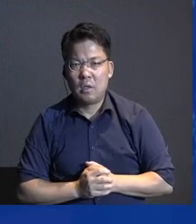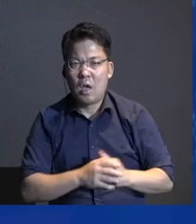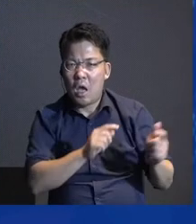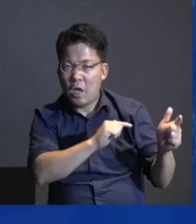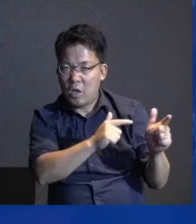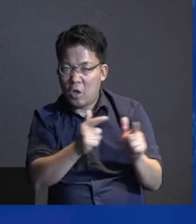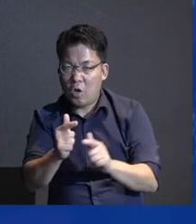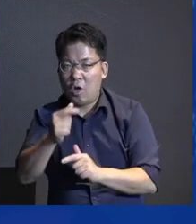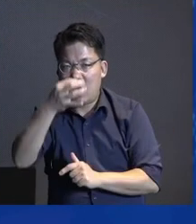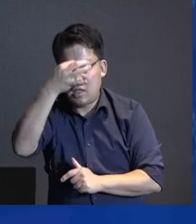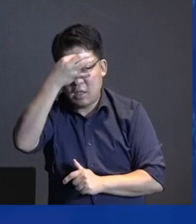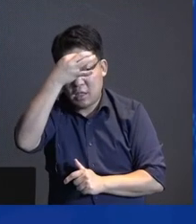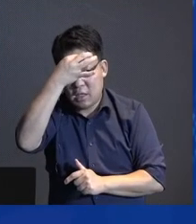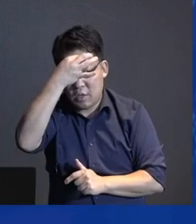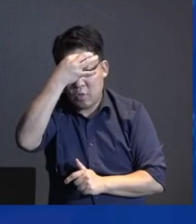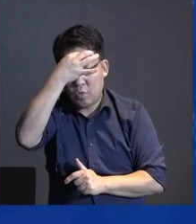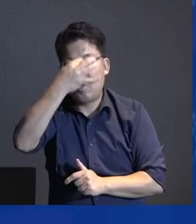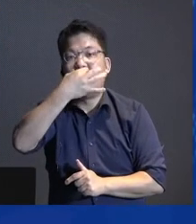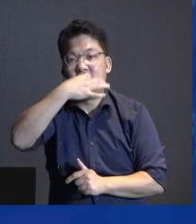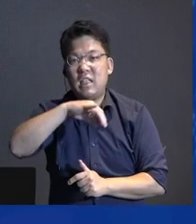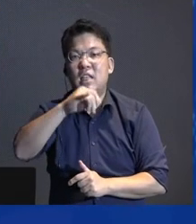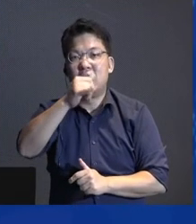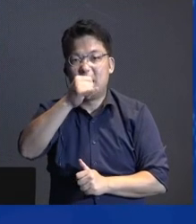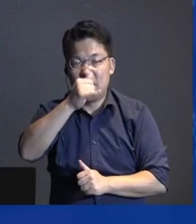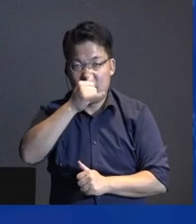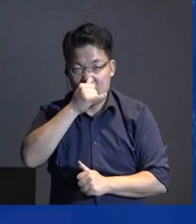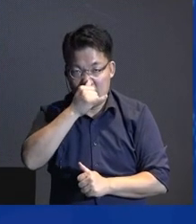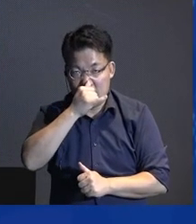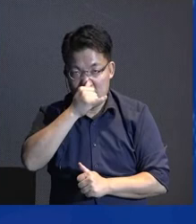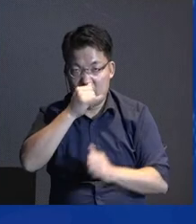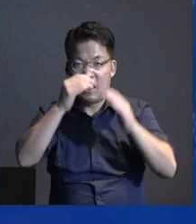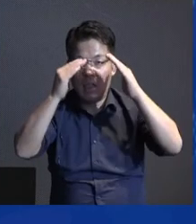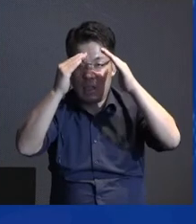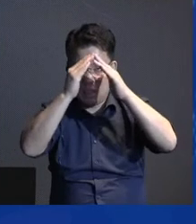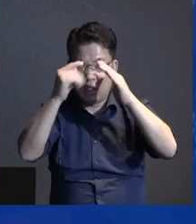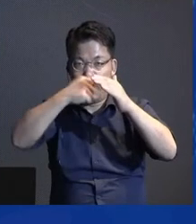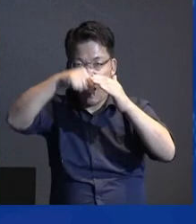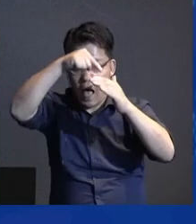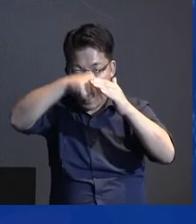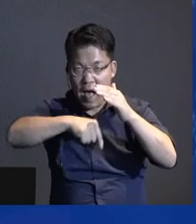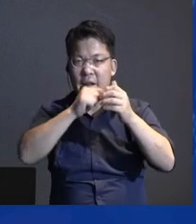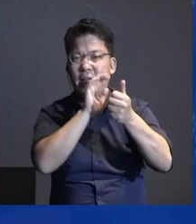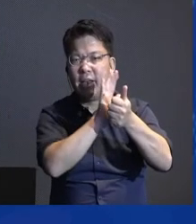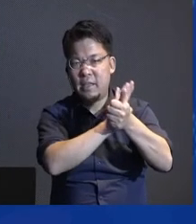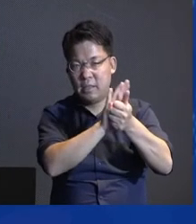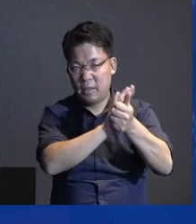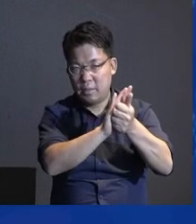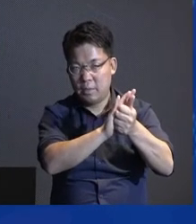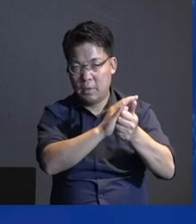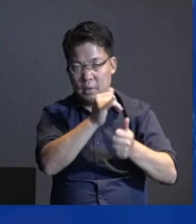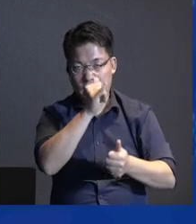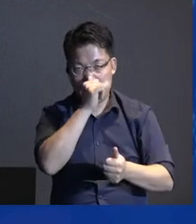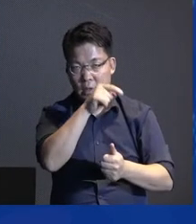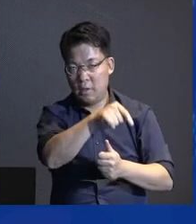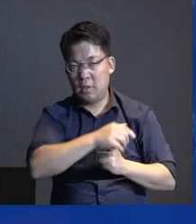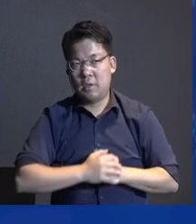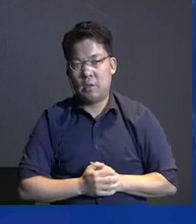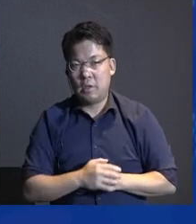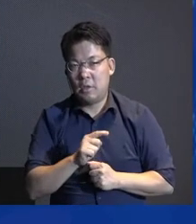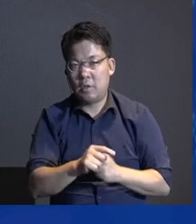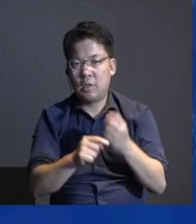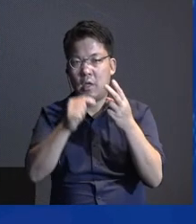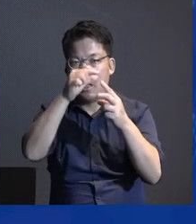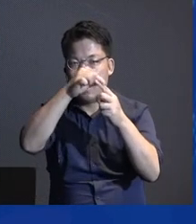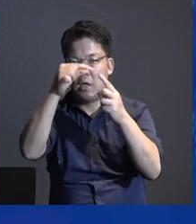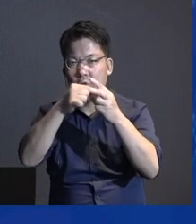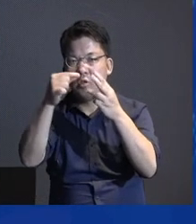flexibly customize the three services. One is the home visit care, day services, and